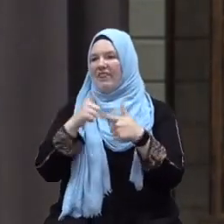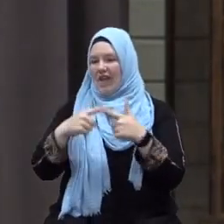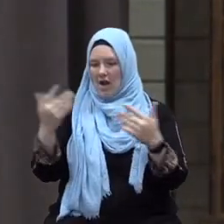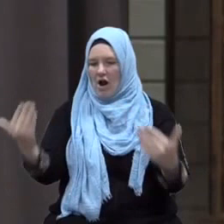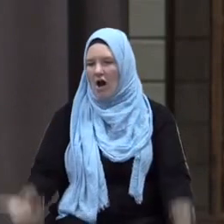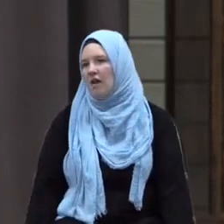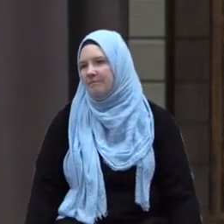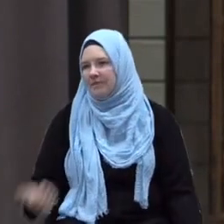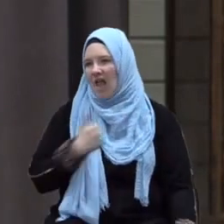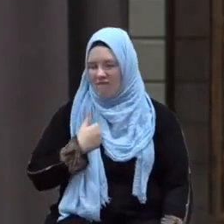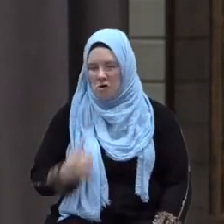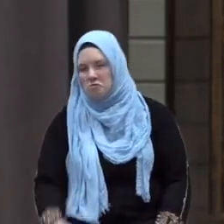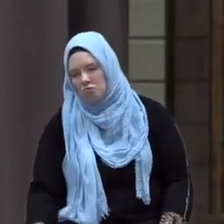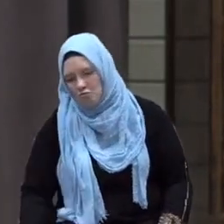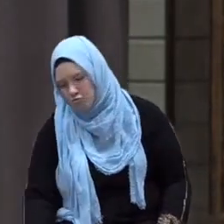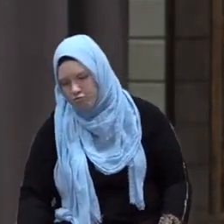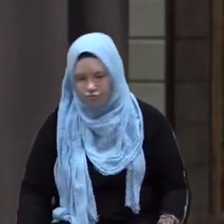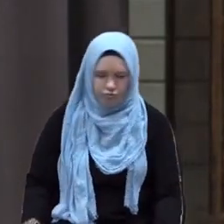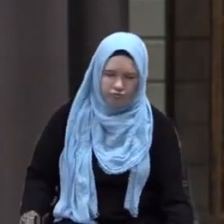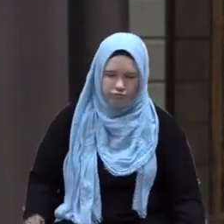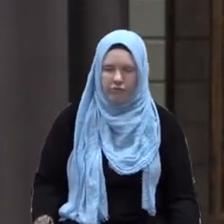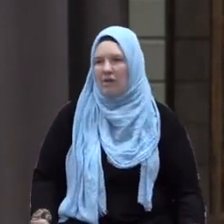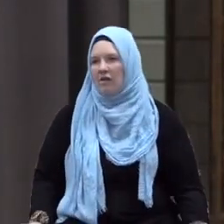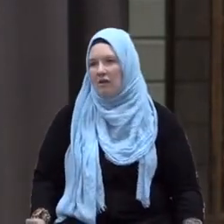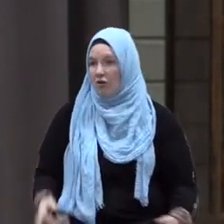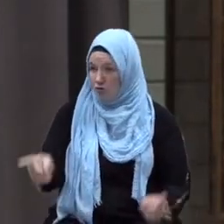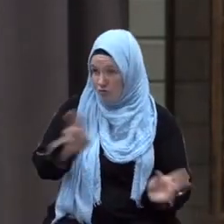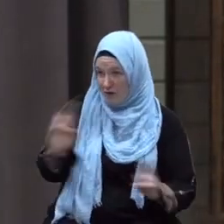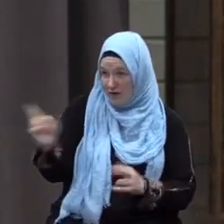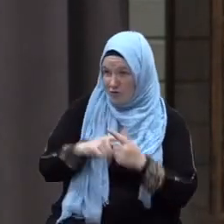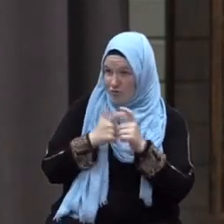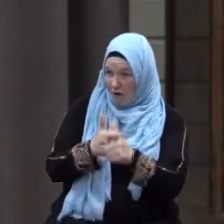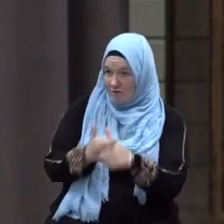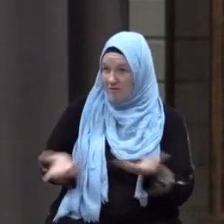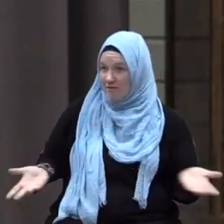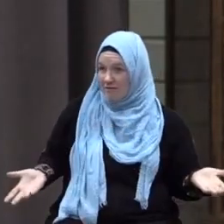the race of truthfulness